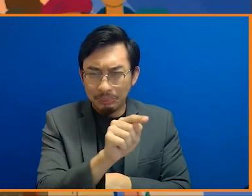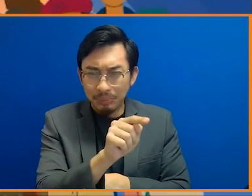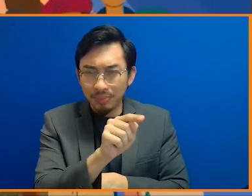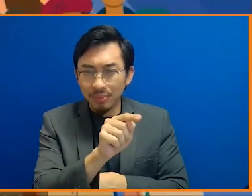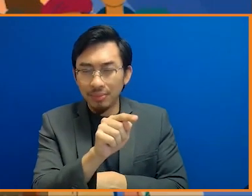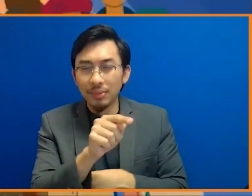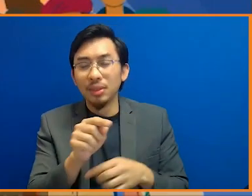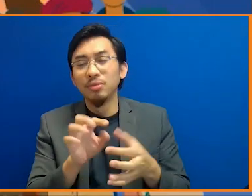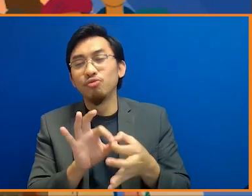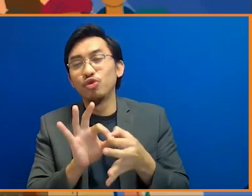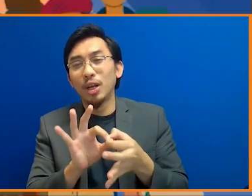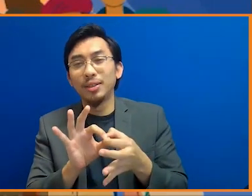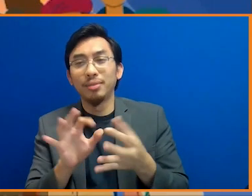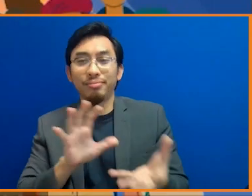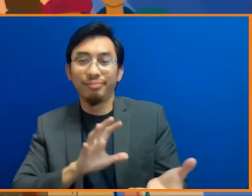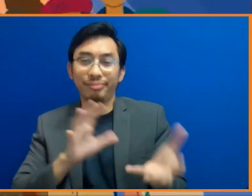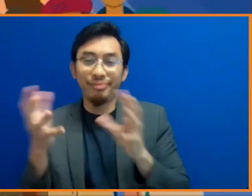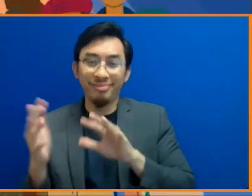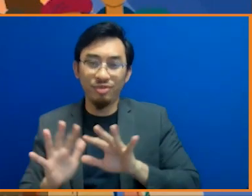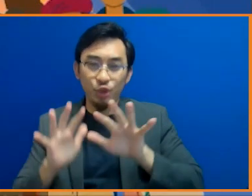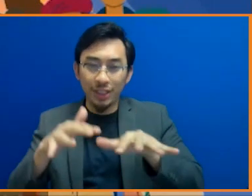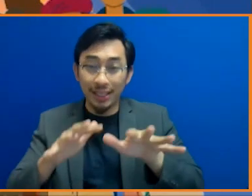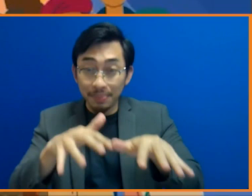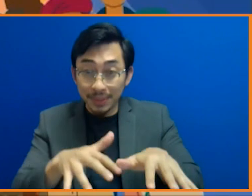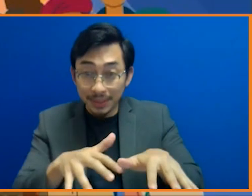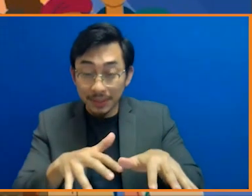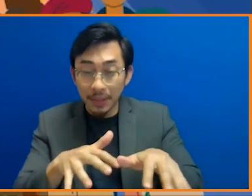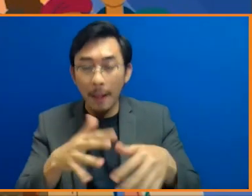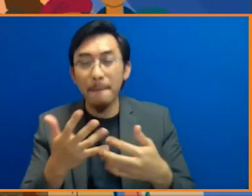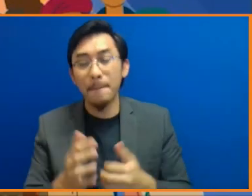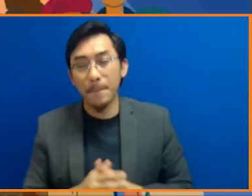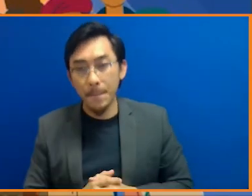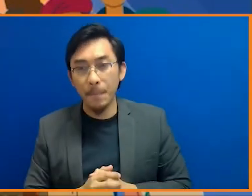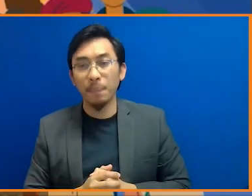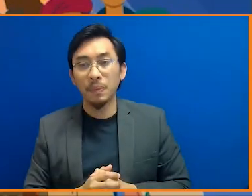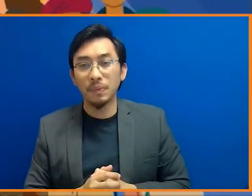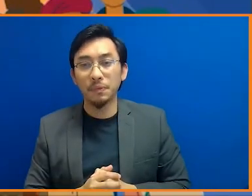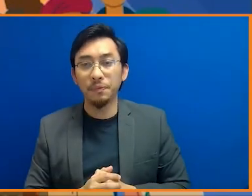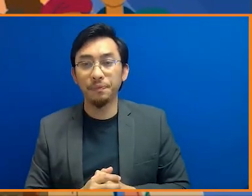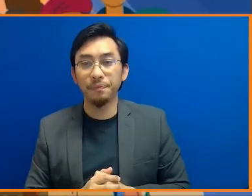So in the concept of disaster management, we need also to think about